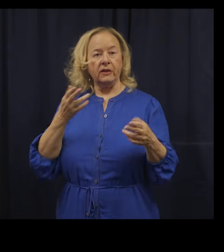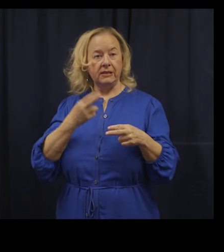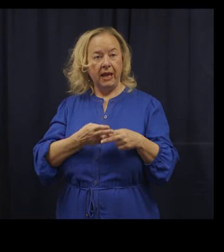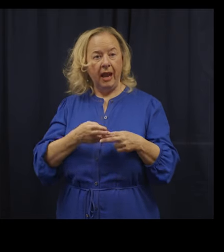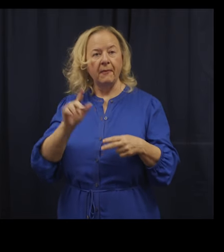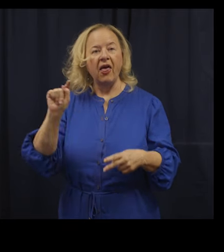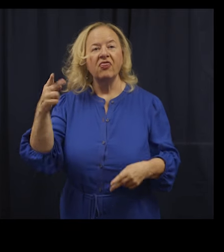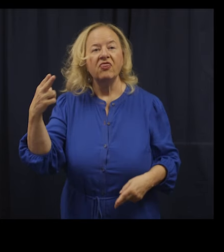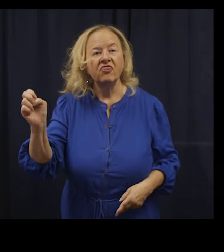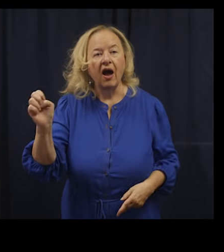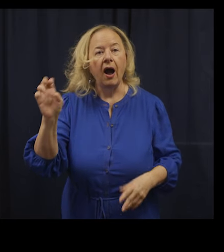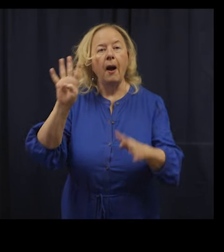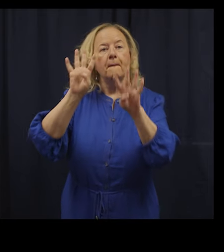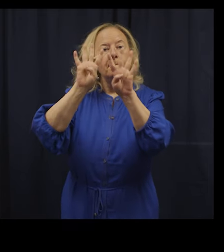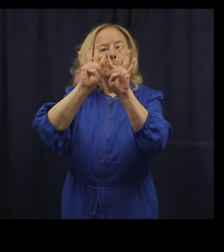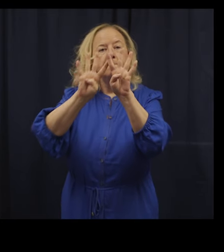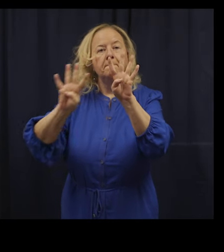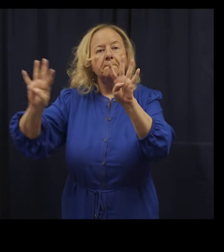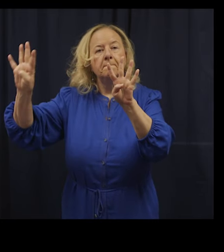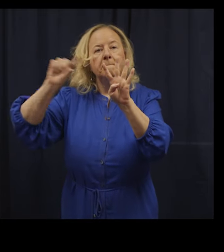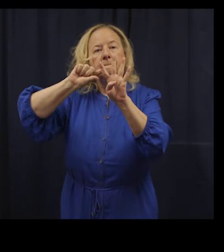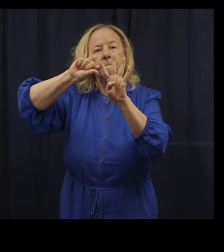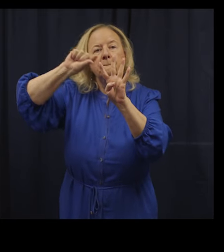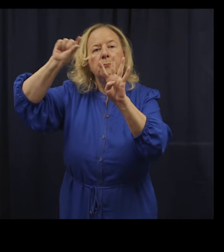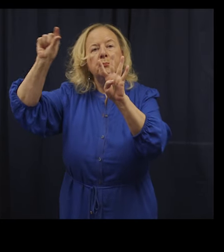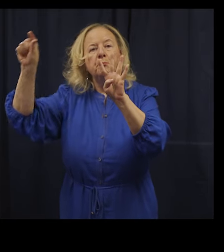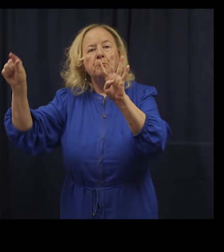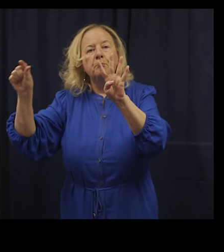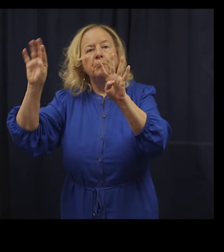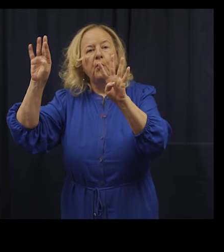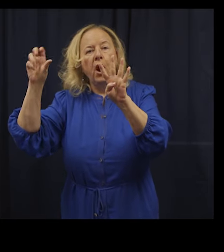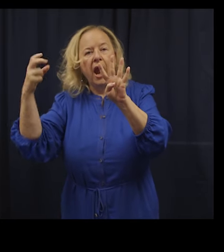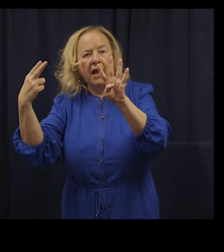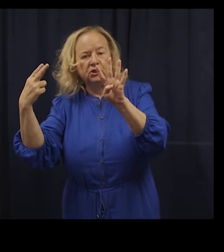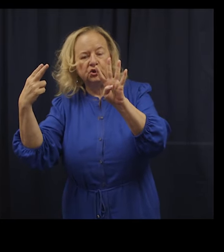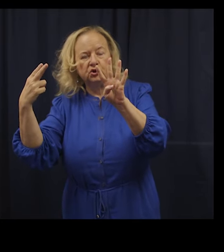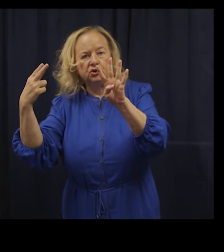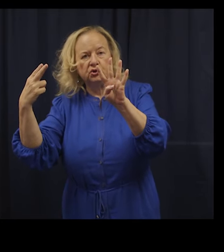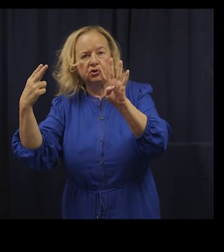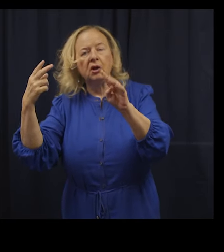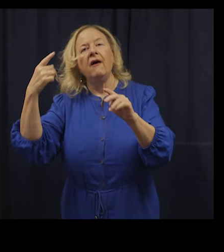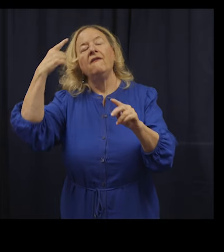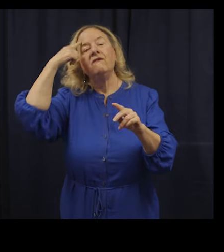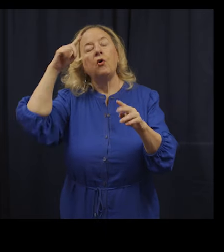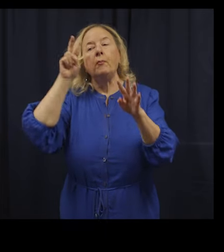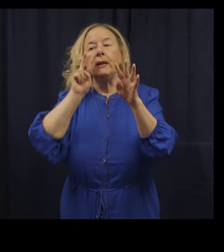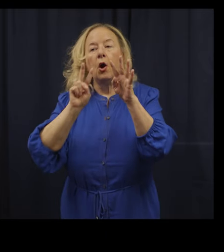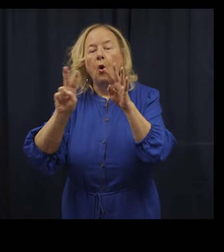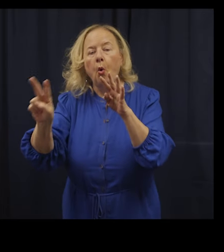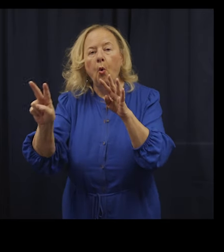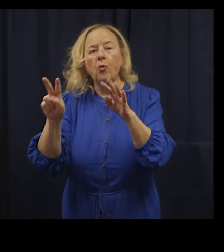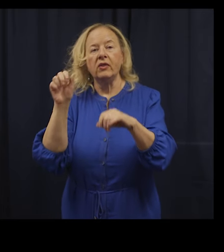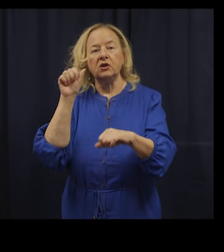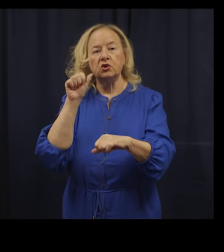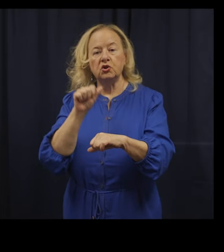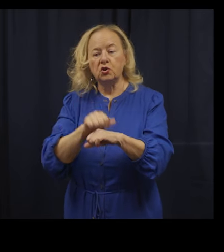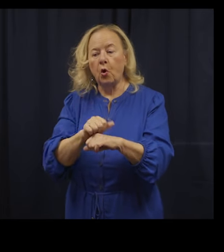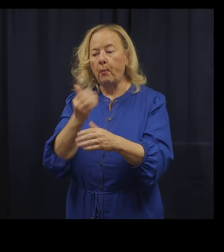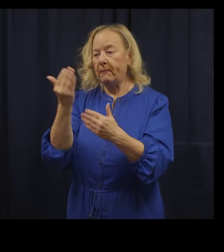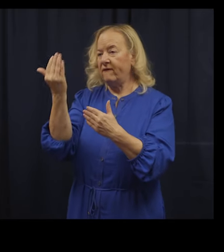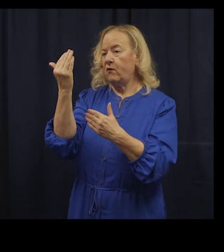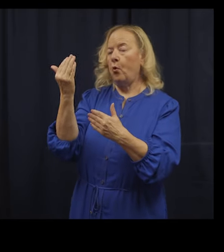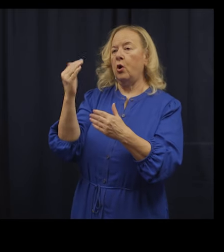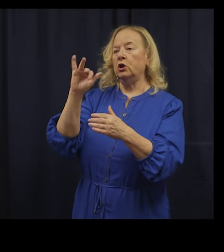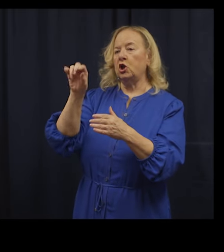The branch. Okay, Netzer. He says, for behold, the stone that I have set before Joshua,